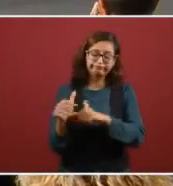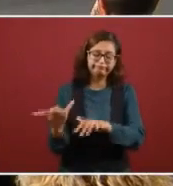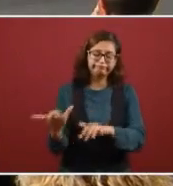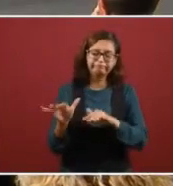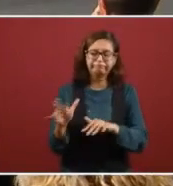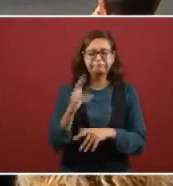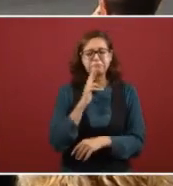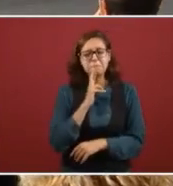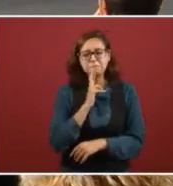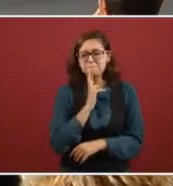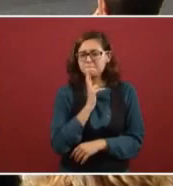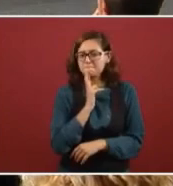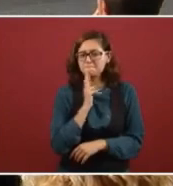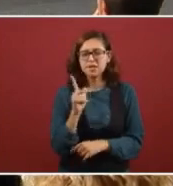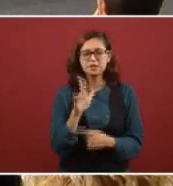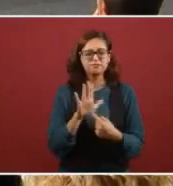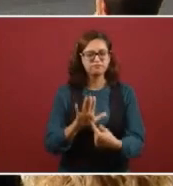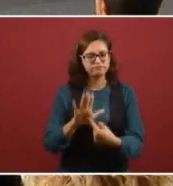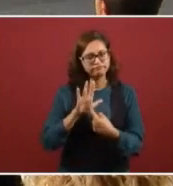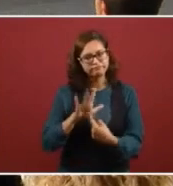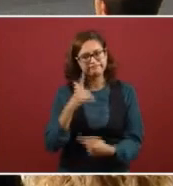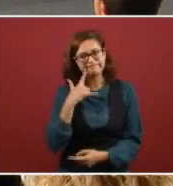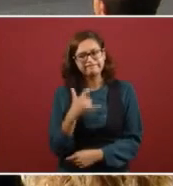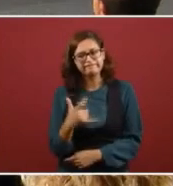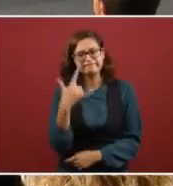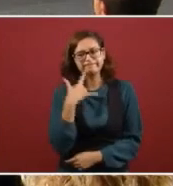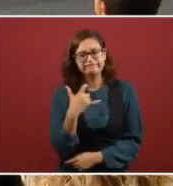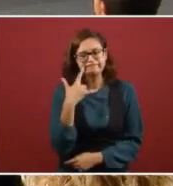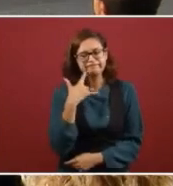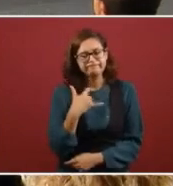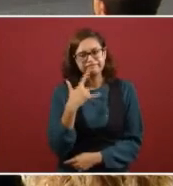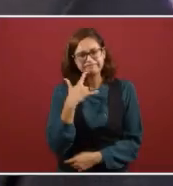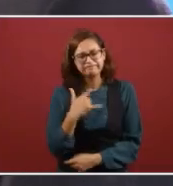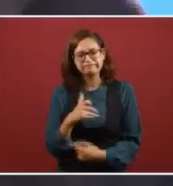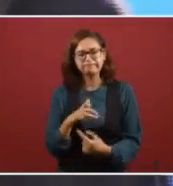labor and demonstration of